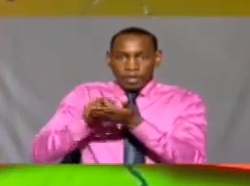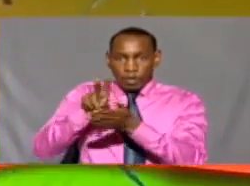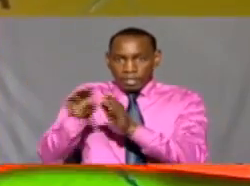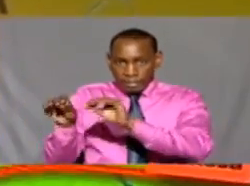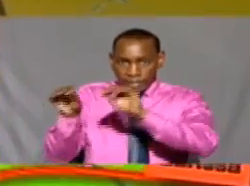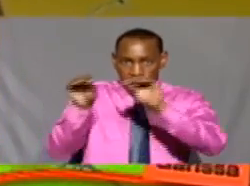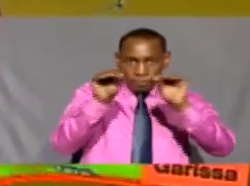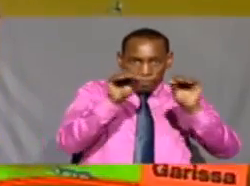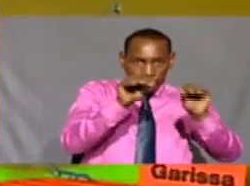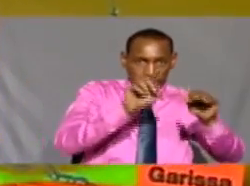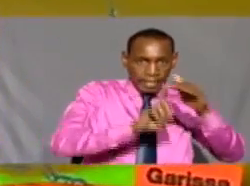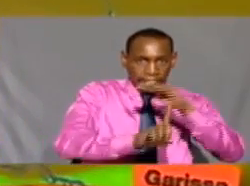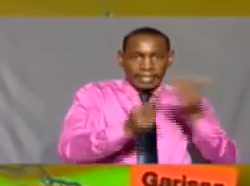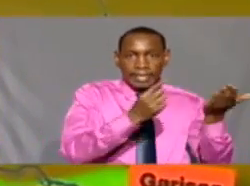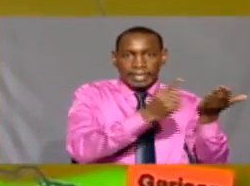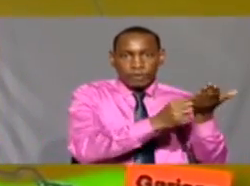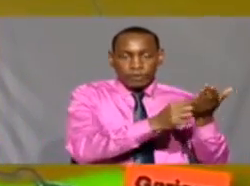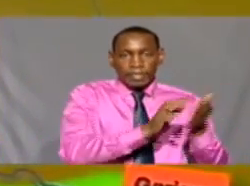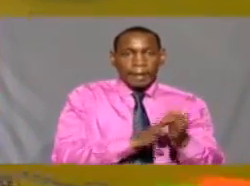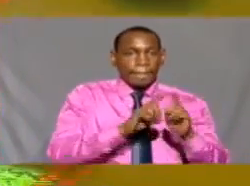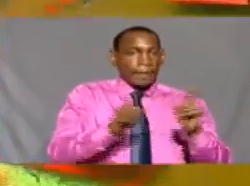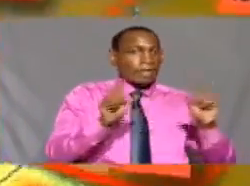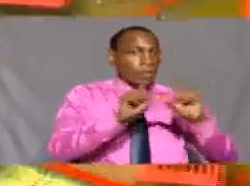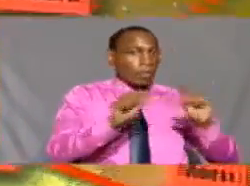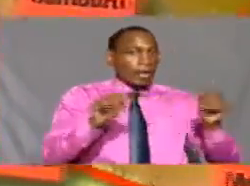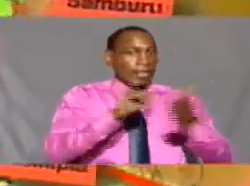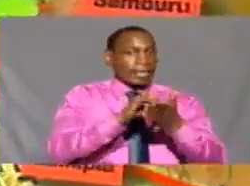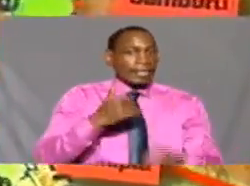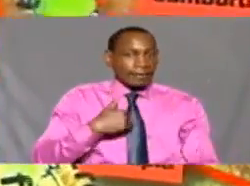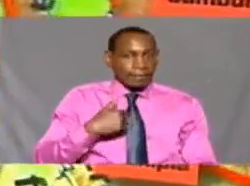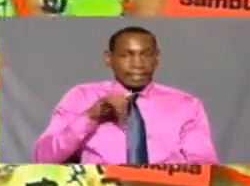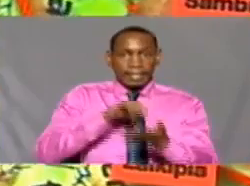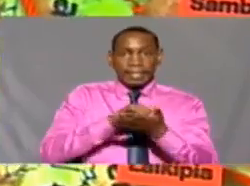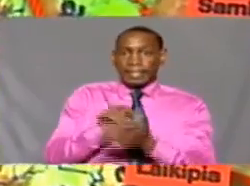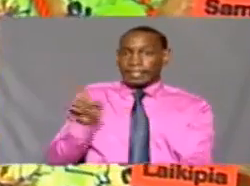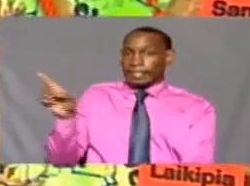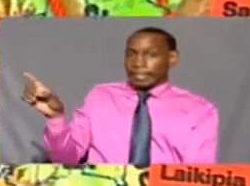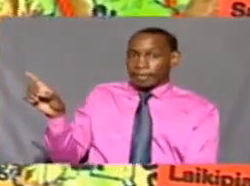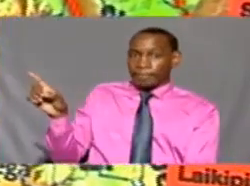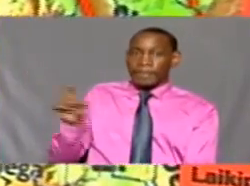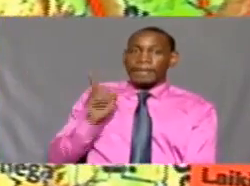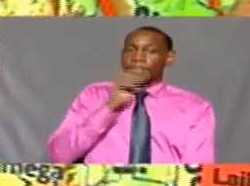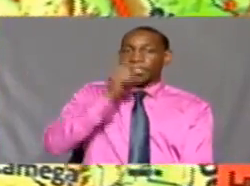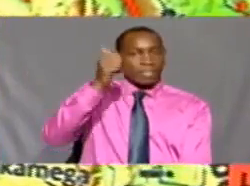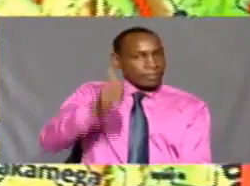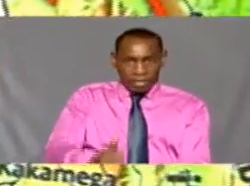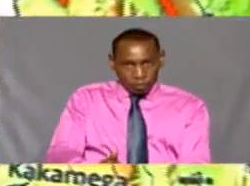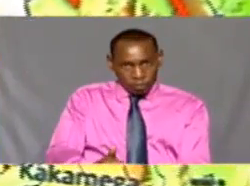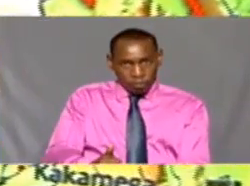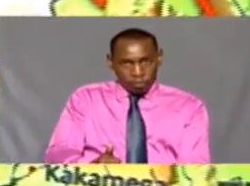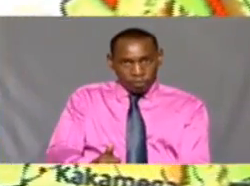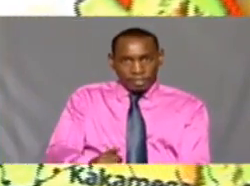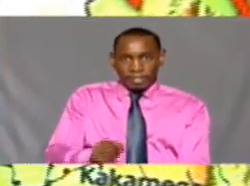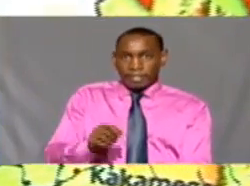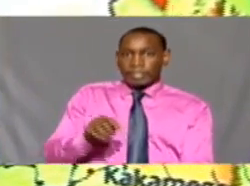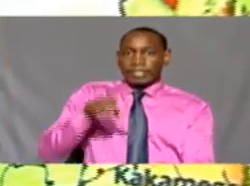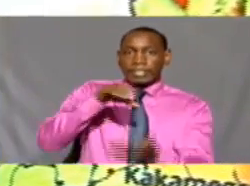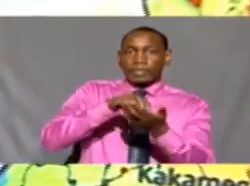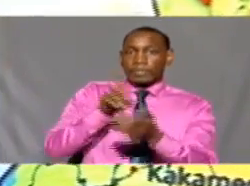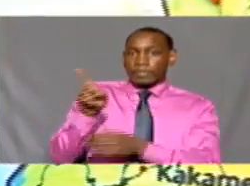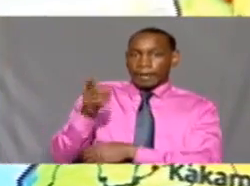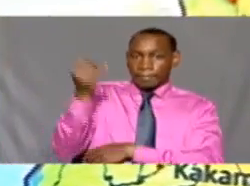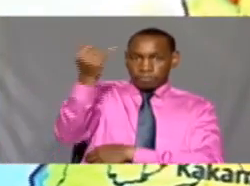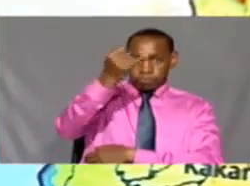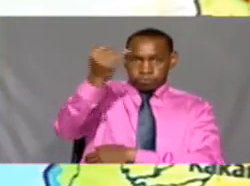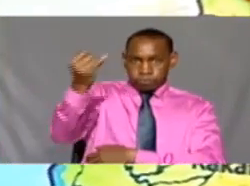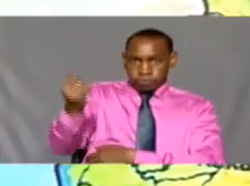into Uganda. But what I'm told is that this is not over yet. So this is what the map looked